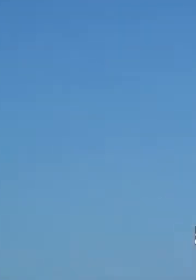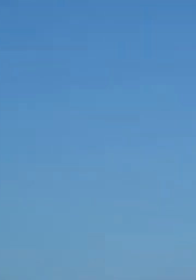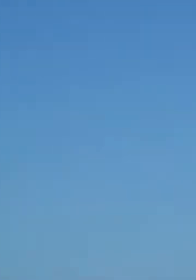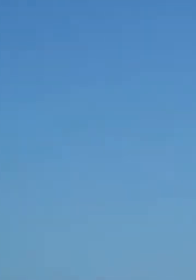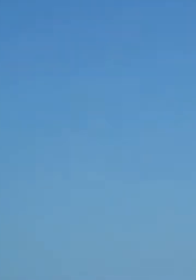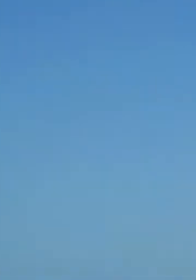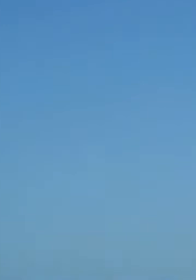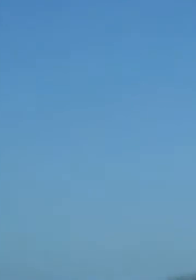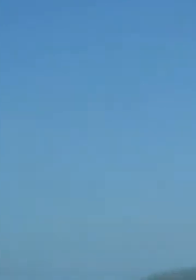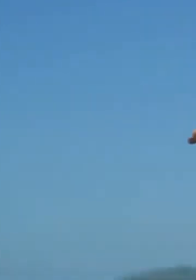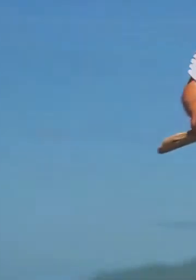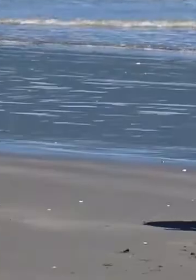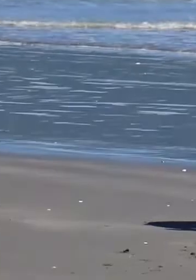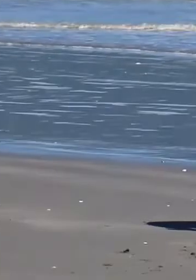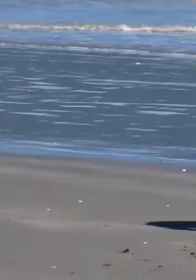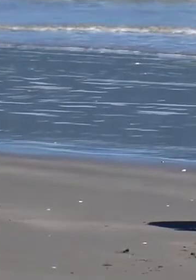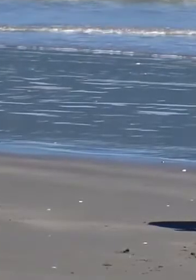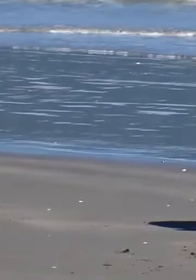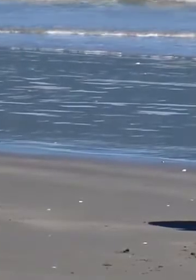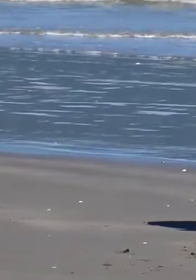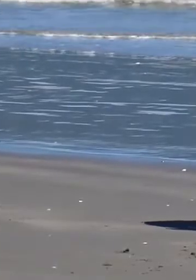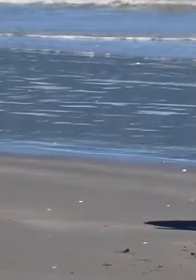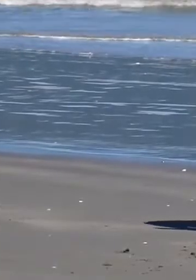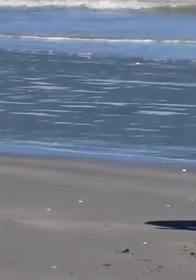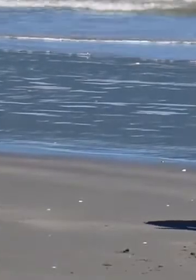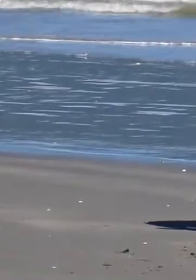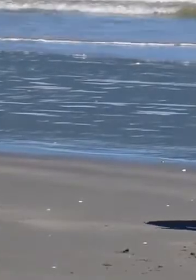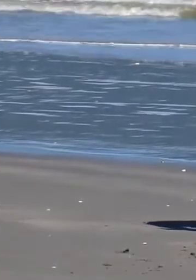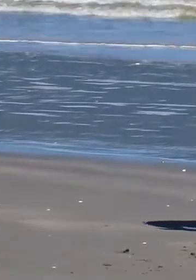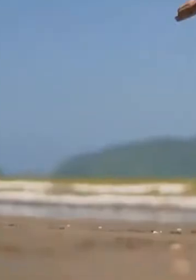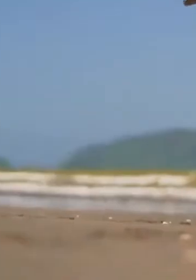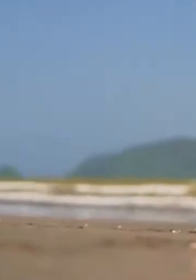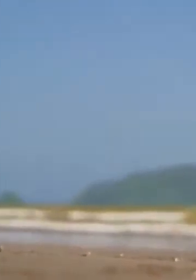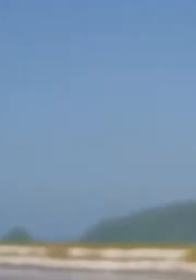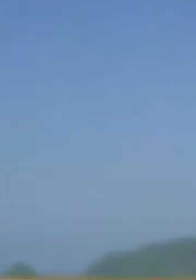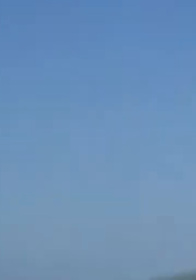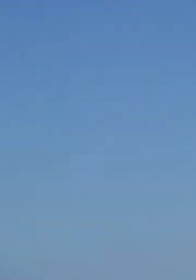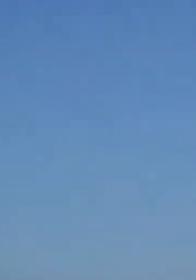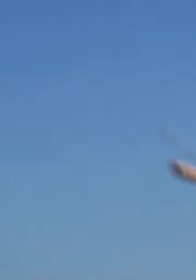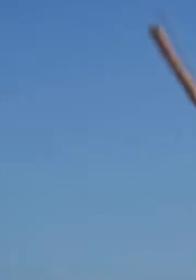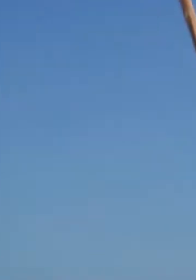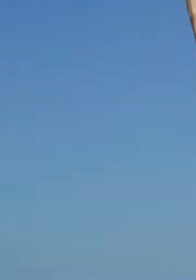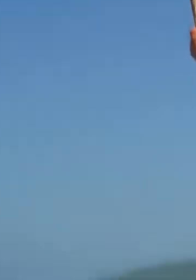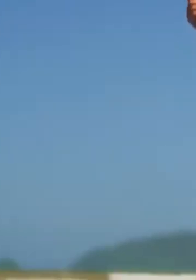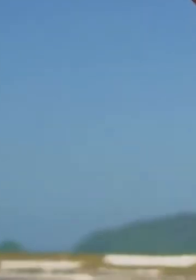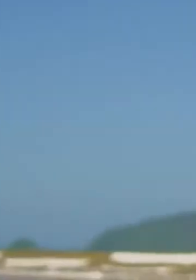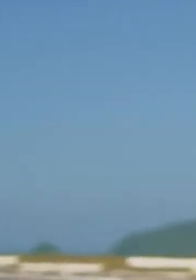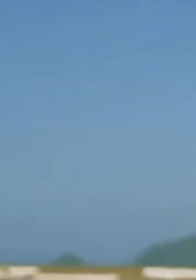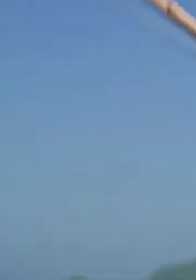mātua, he atua, he wairua, he atua, he wairua, ti